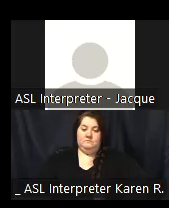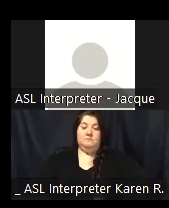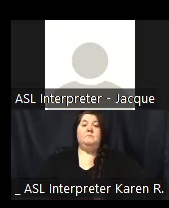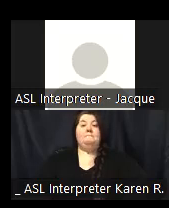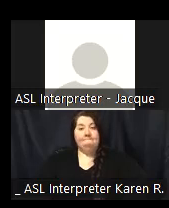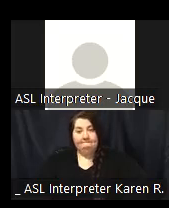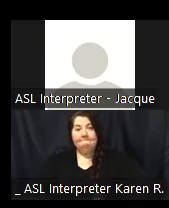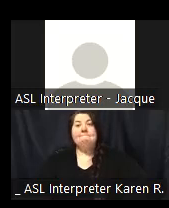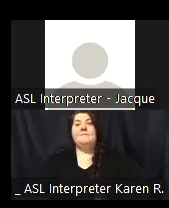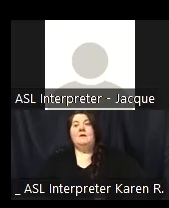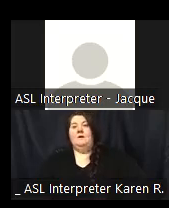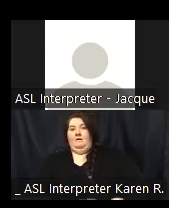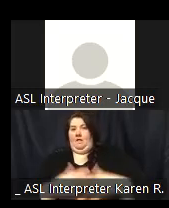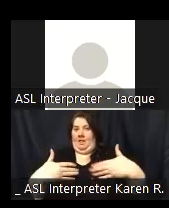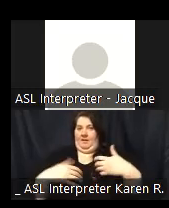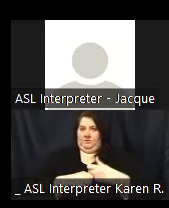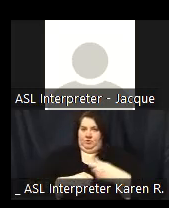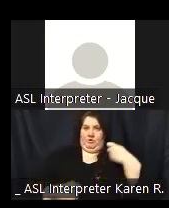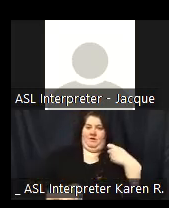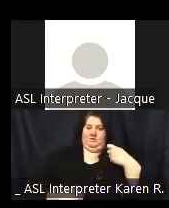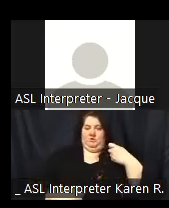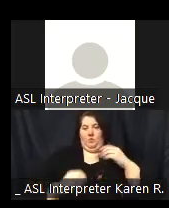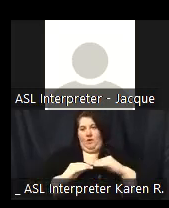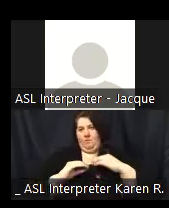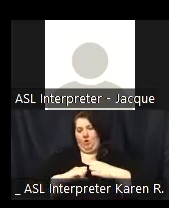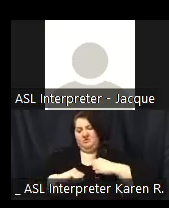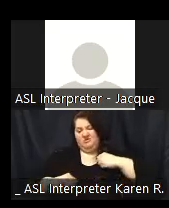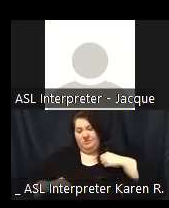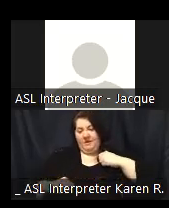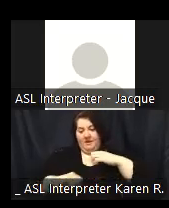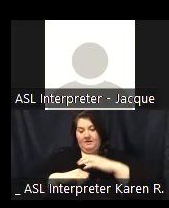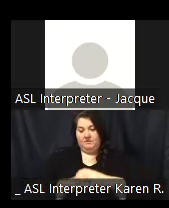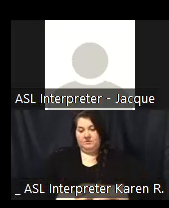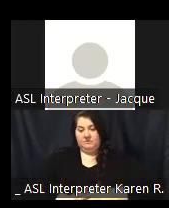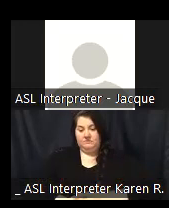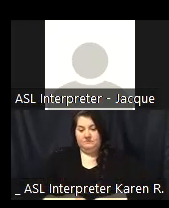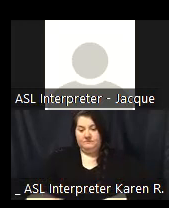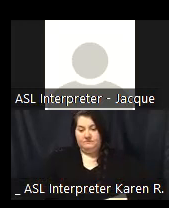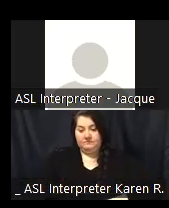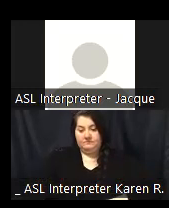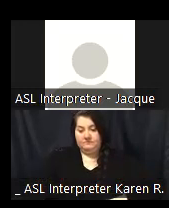Okay, if you haven't stretched yet, 1 more stretch, 1 more wiggle.